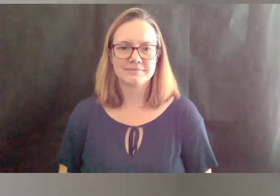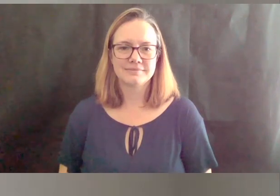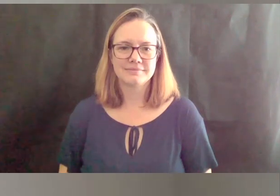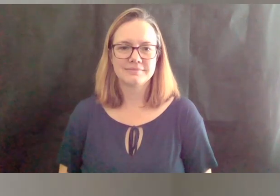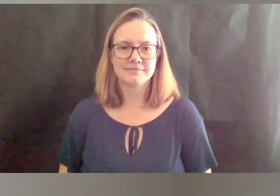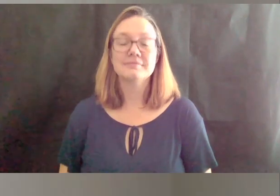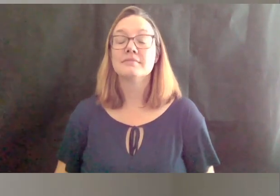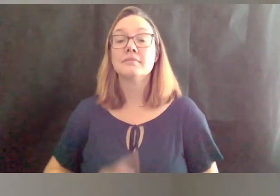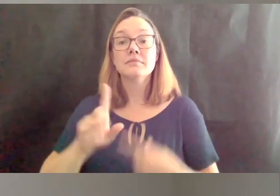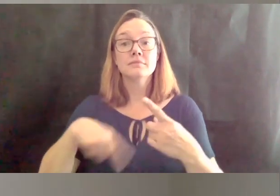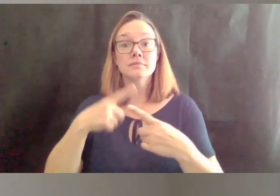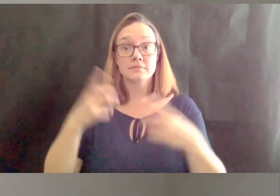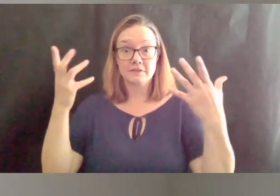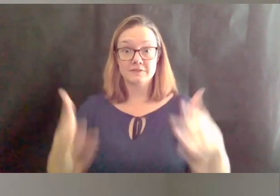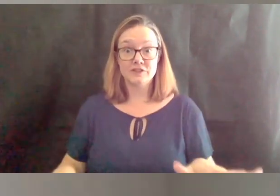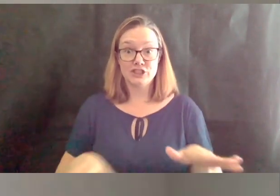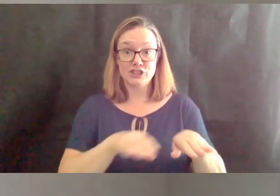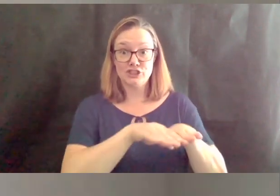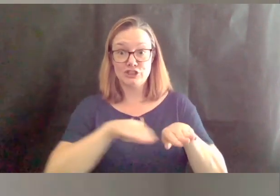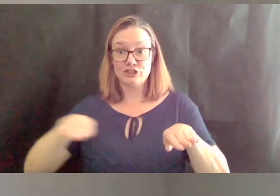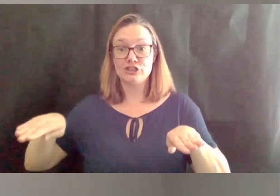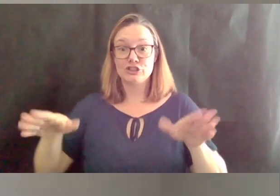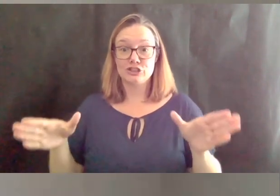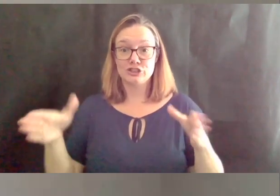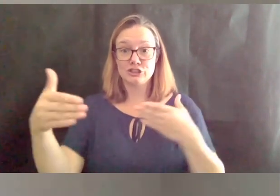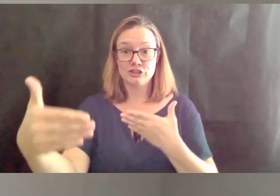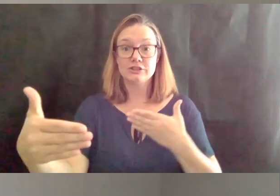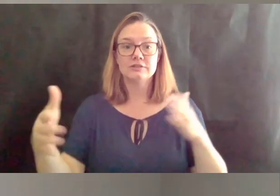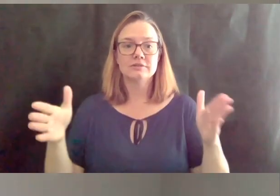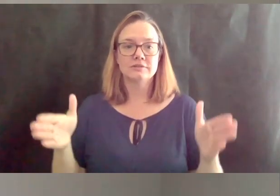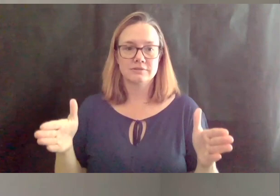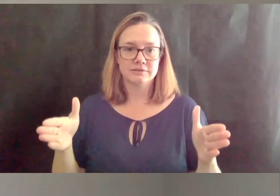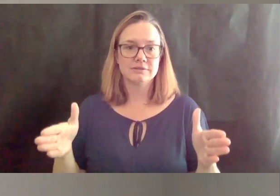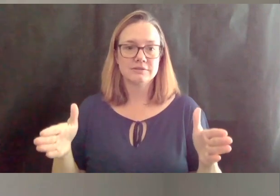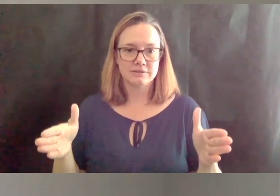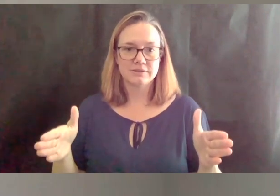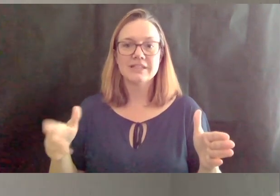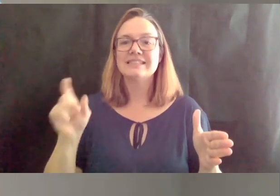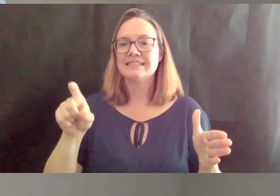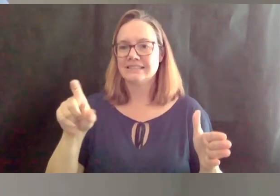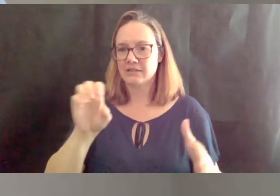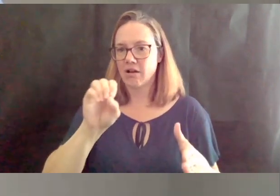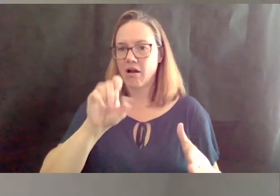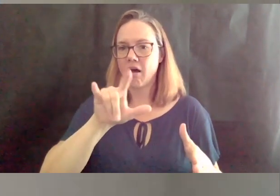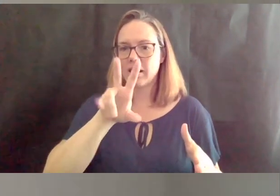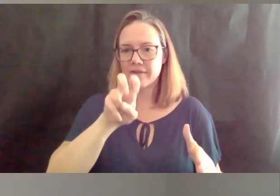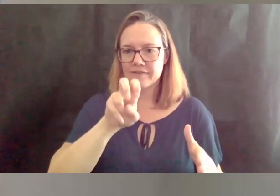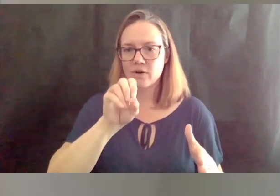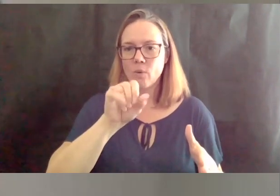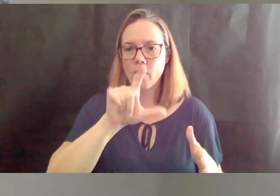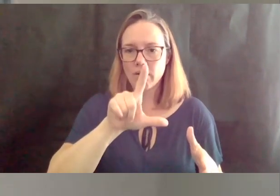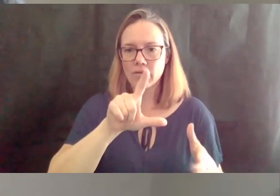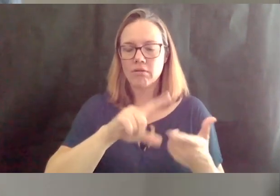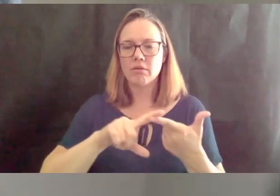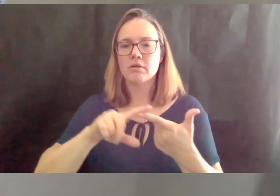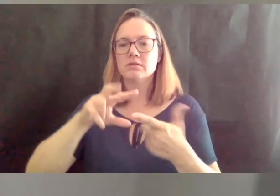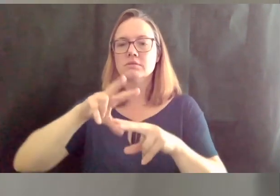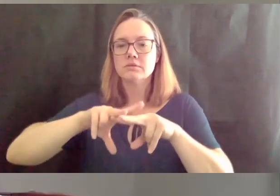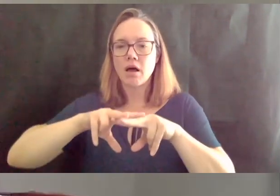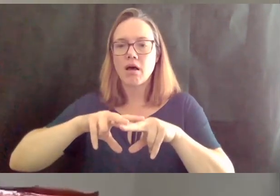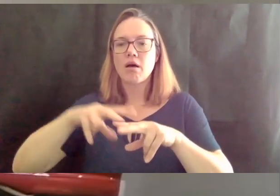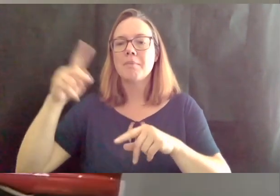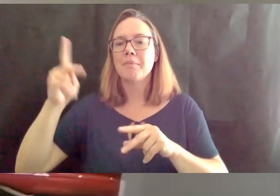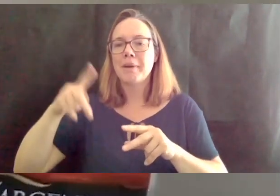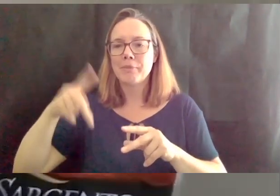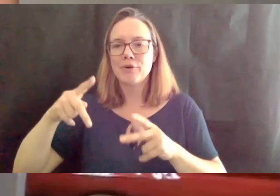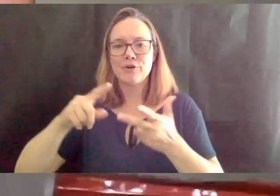All right, so once you have it onto the pan, these are our seasonings today. We have olive oil, salt, black pepper. I made